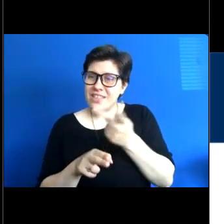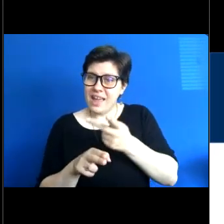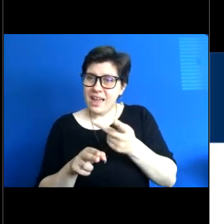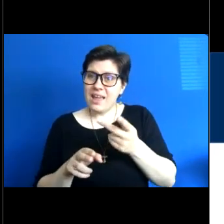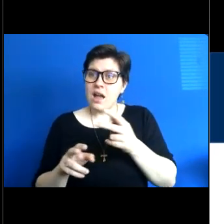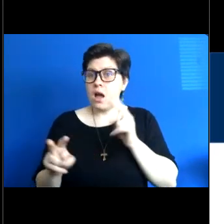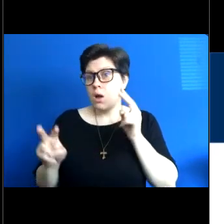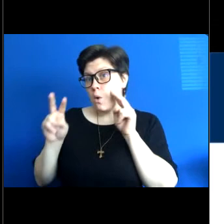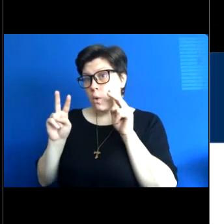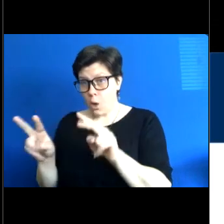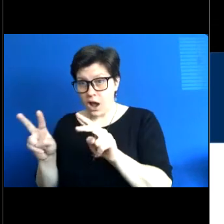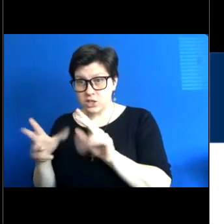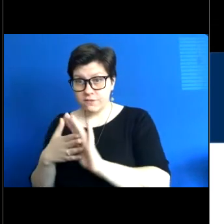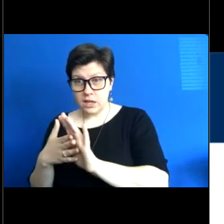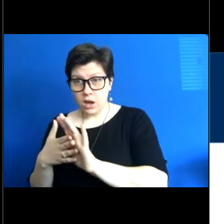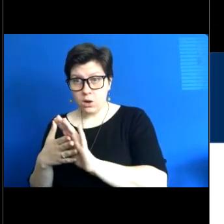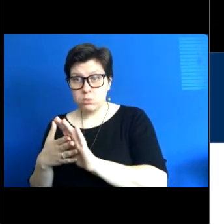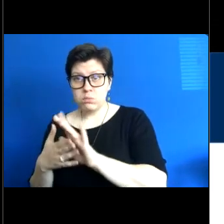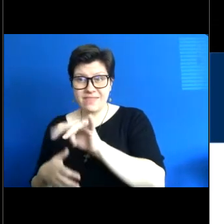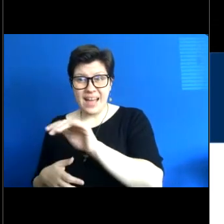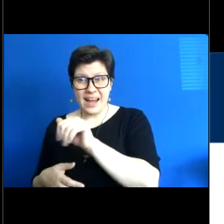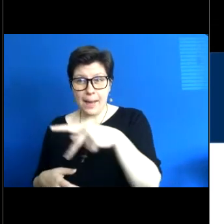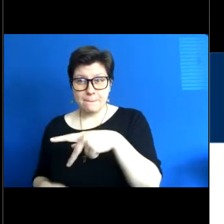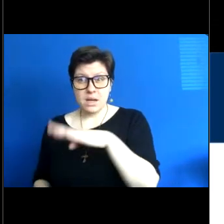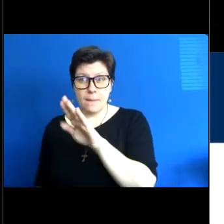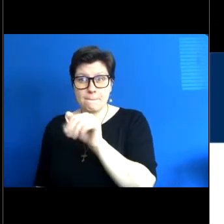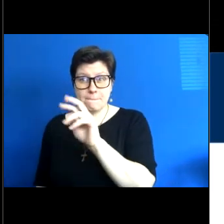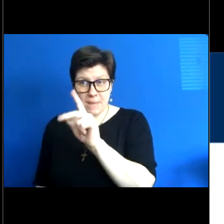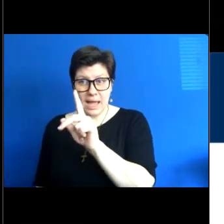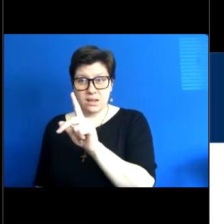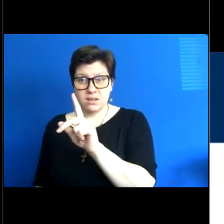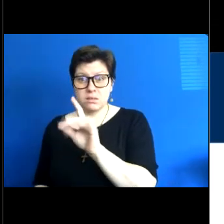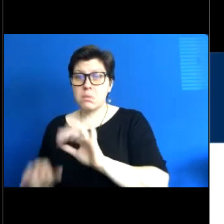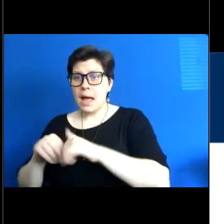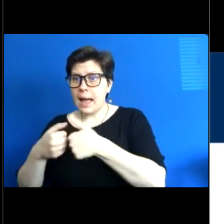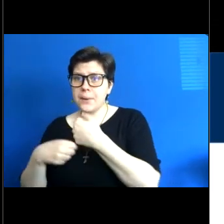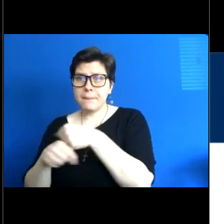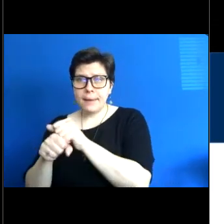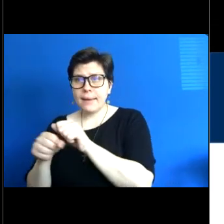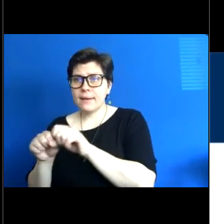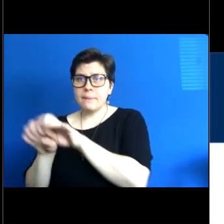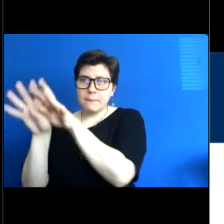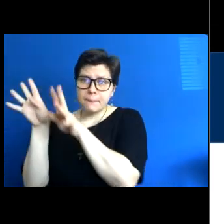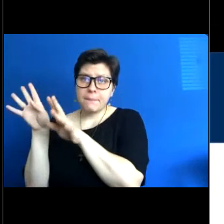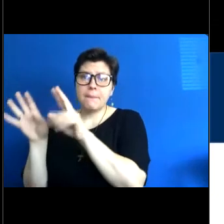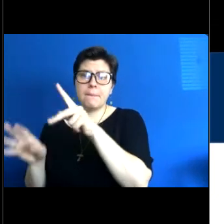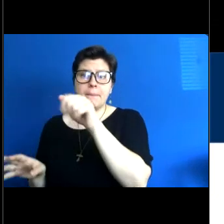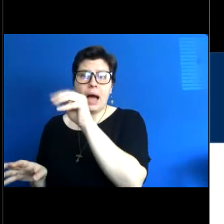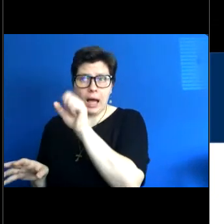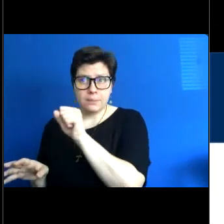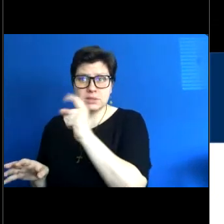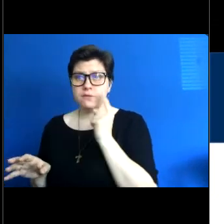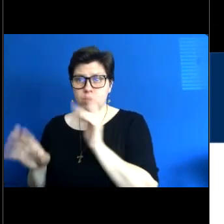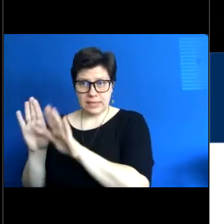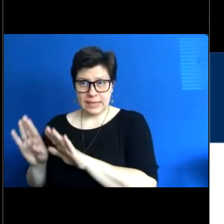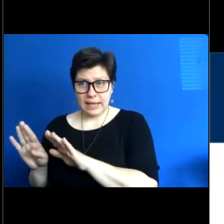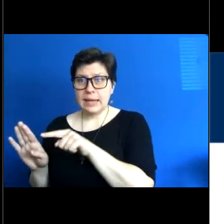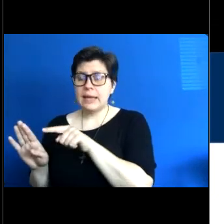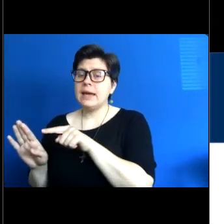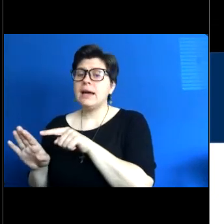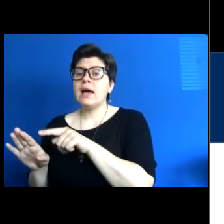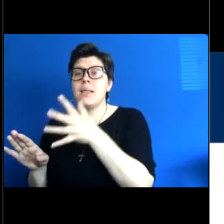a video on band on how to make palms for Palm Sunday. And then the mother worked with both